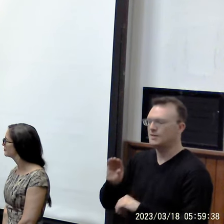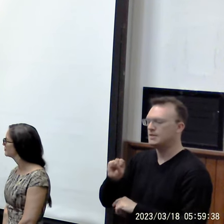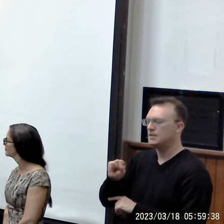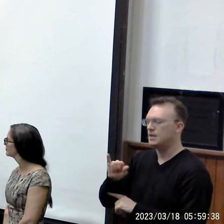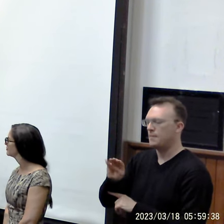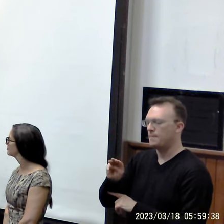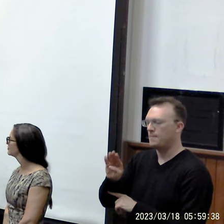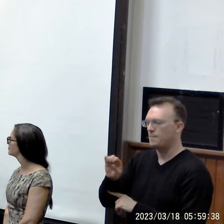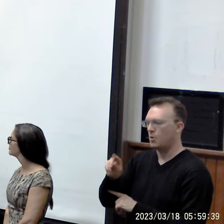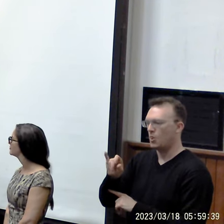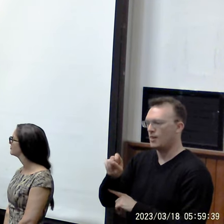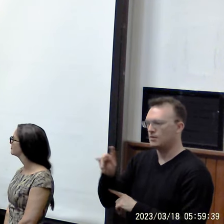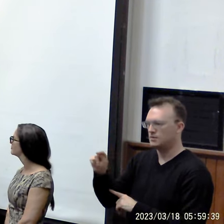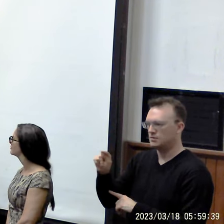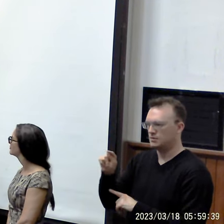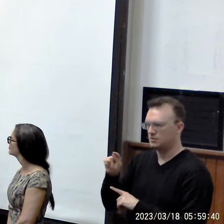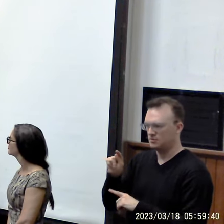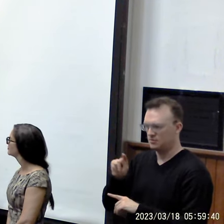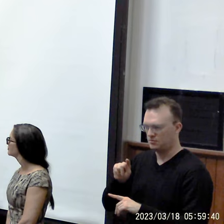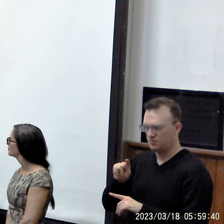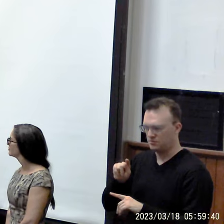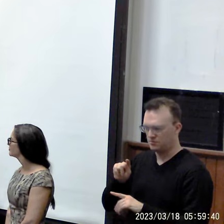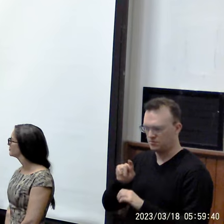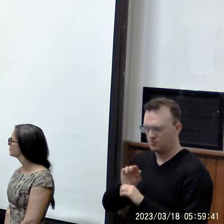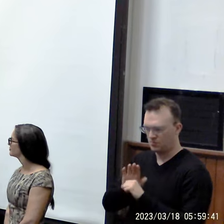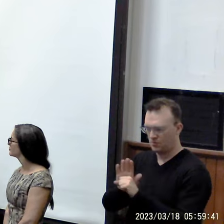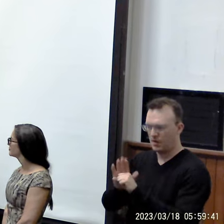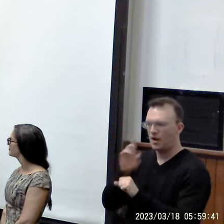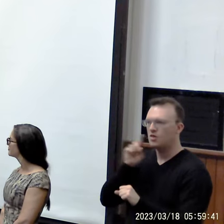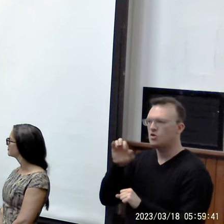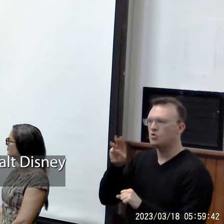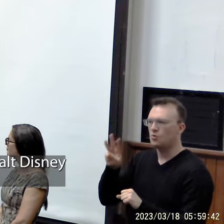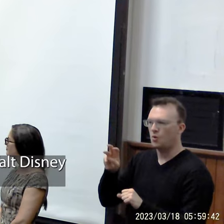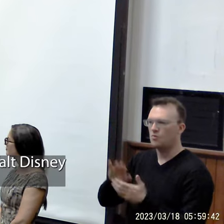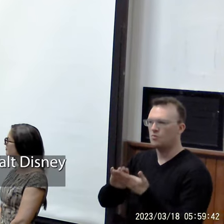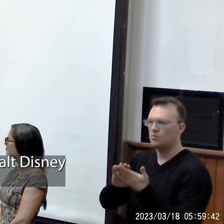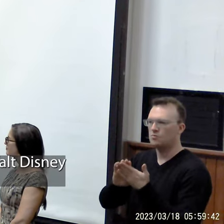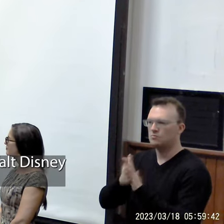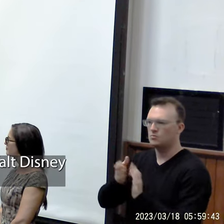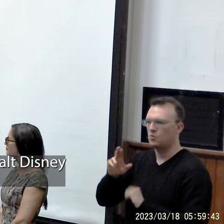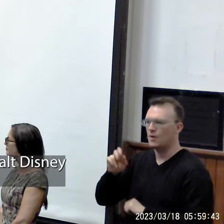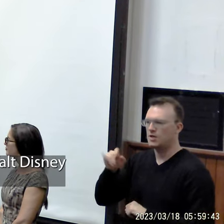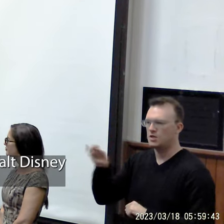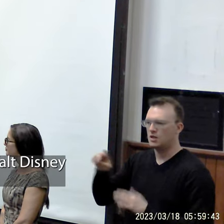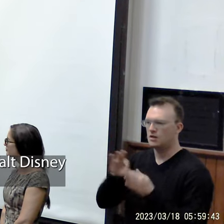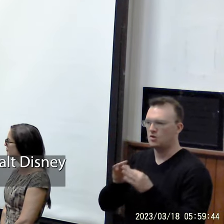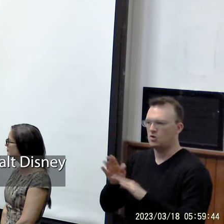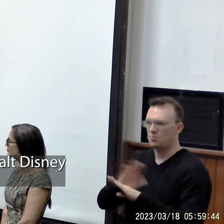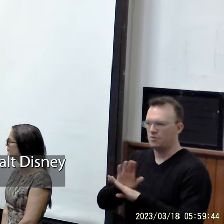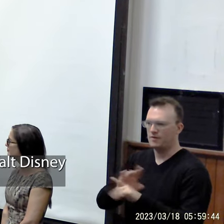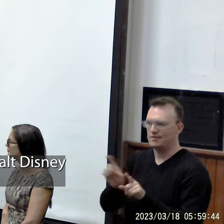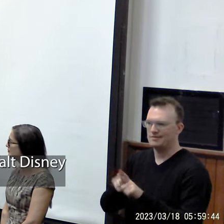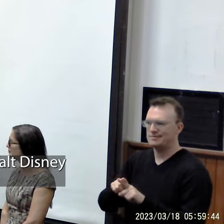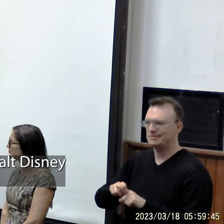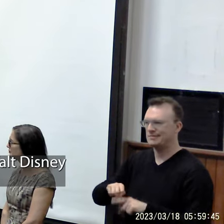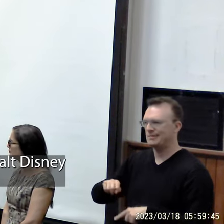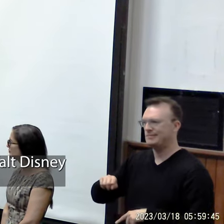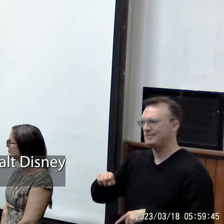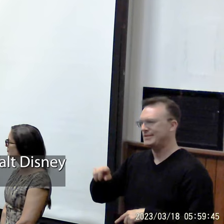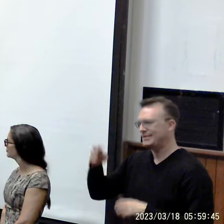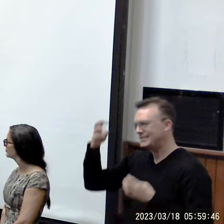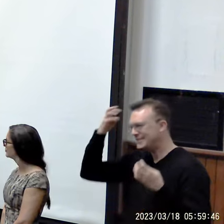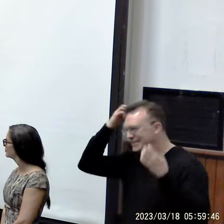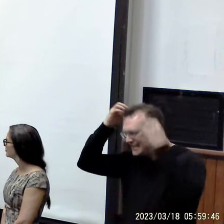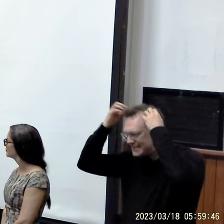kind of cross. I've also been racialized in terms of like kind of movies around Walt Disney, that kind of stuff. That Adam